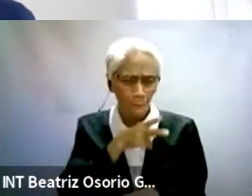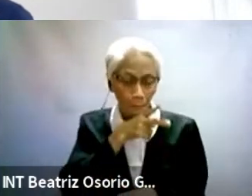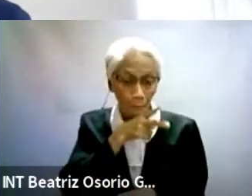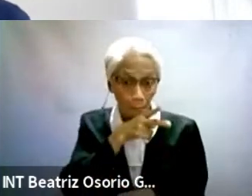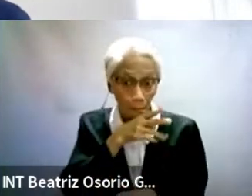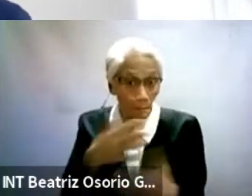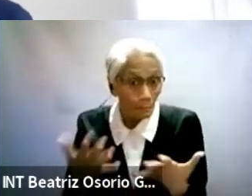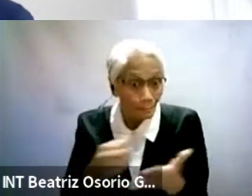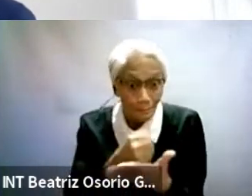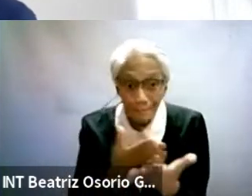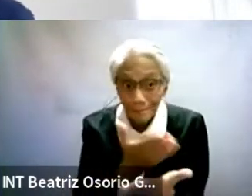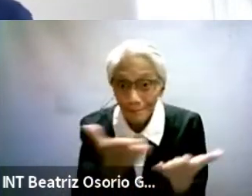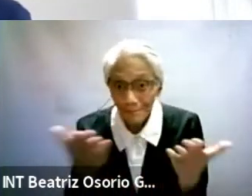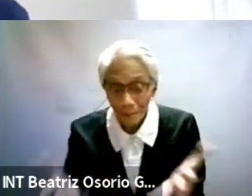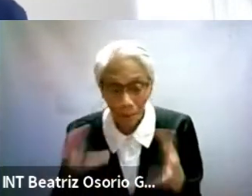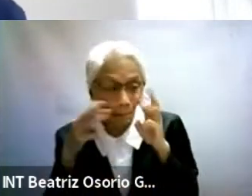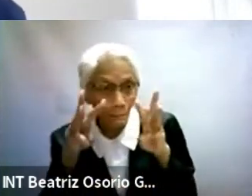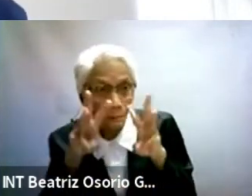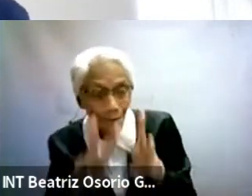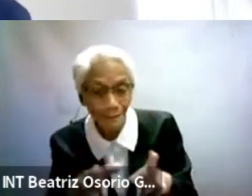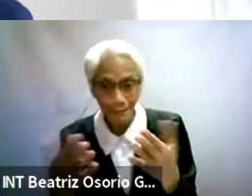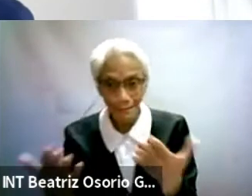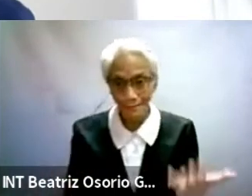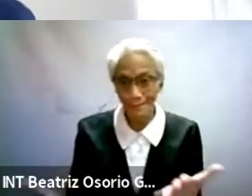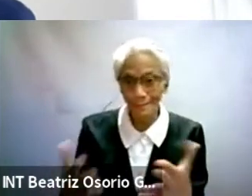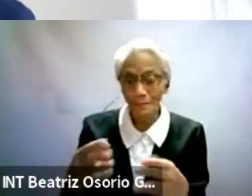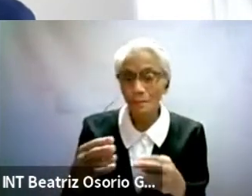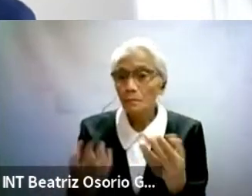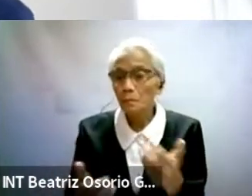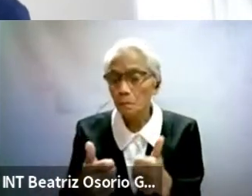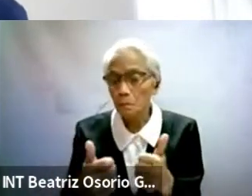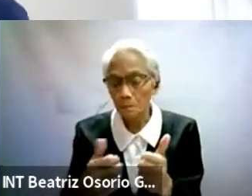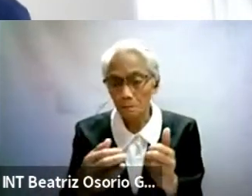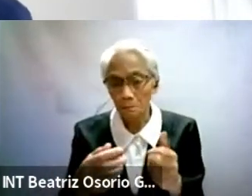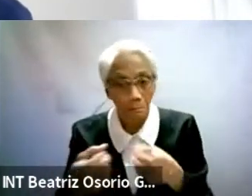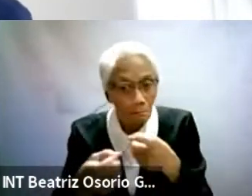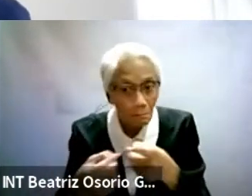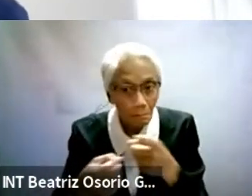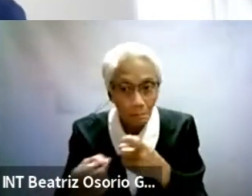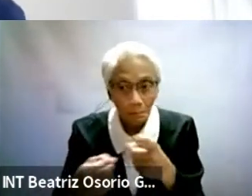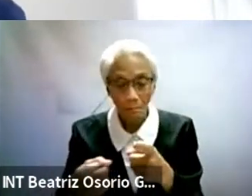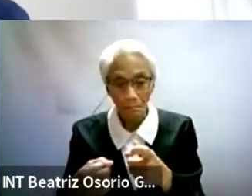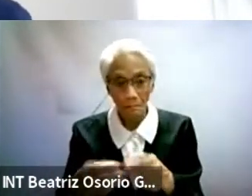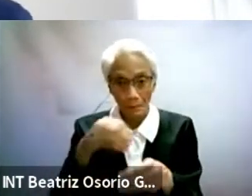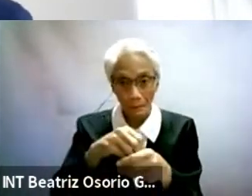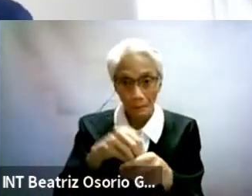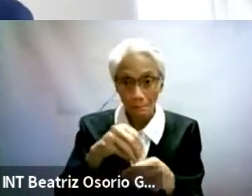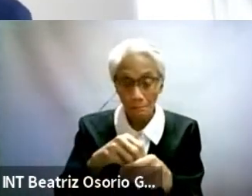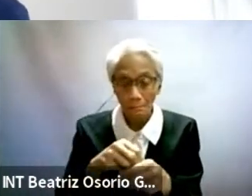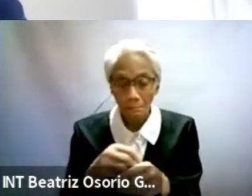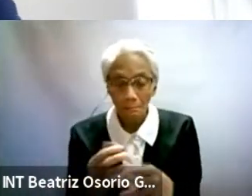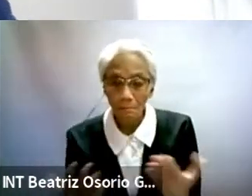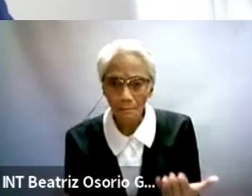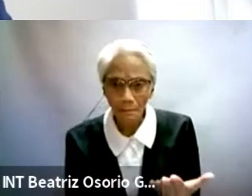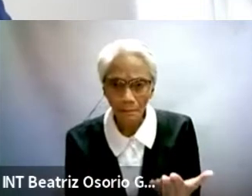who rush to the sections on regulating automated systems, artificial intelligence and machine learning,